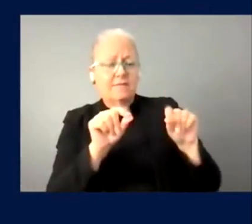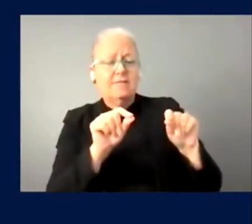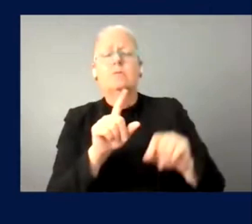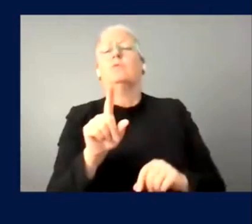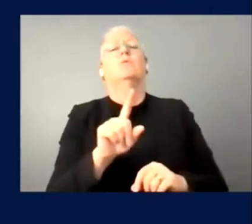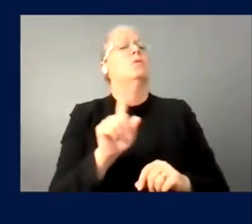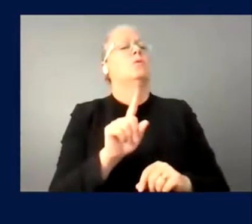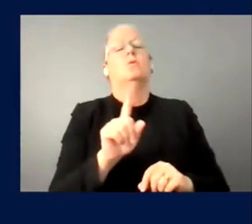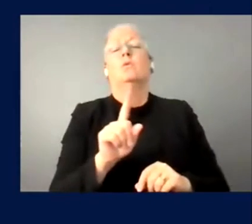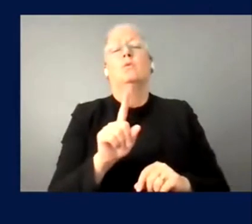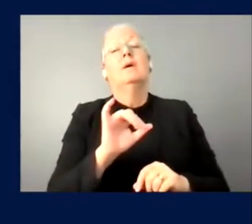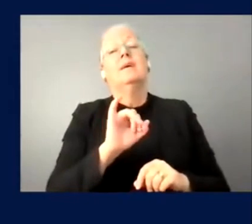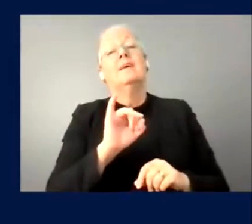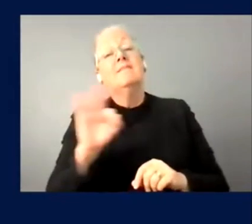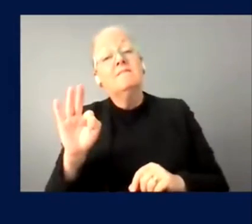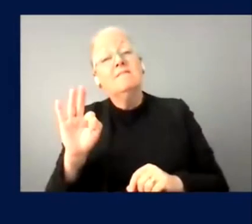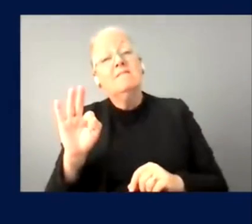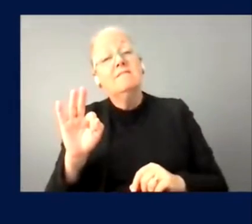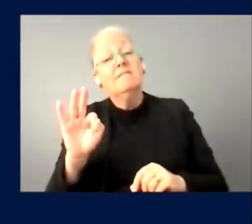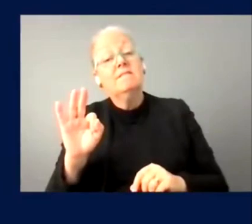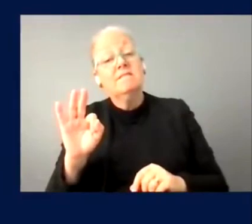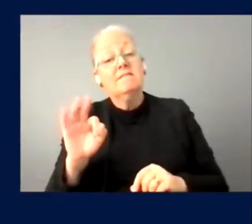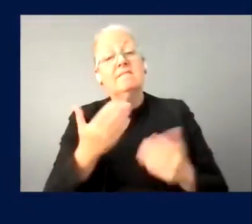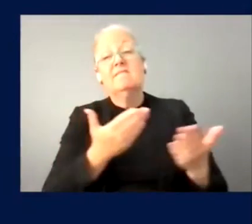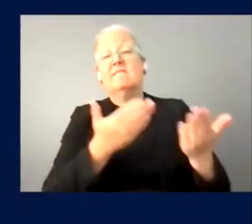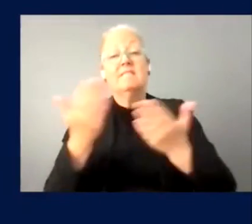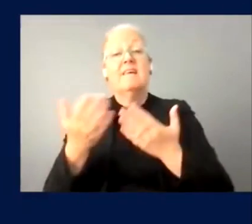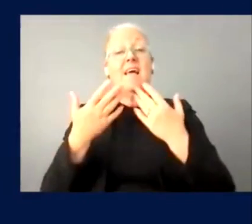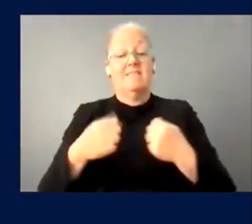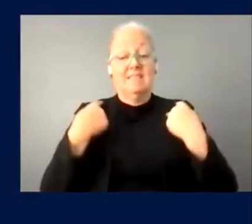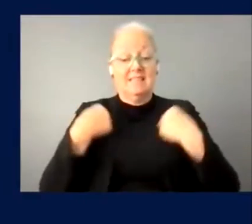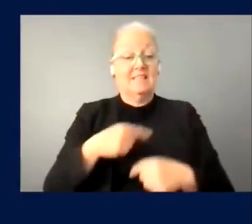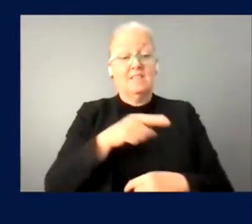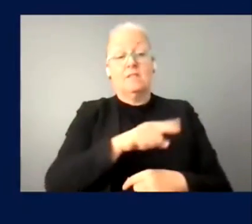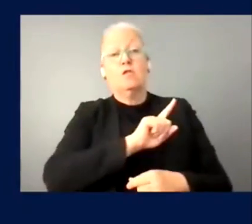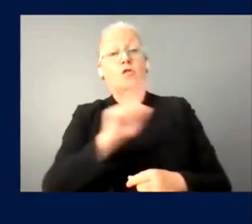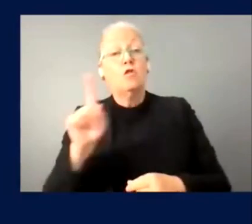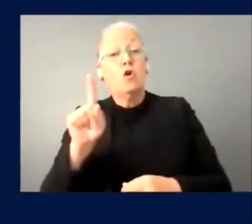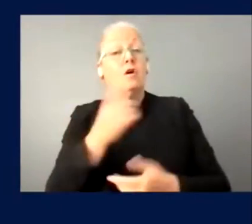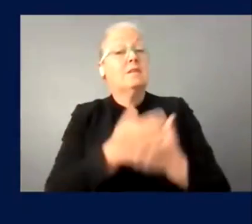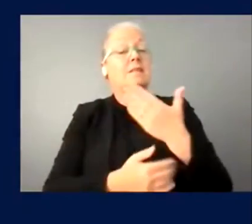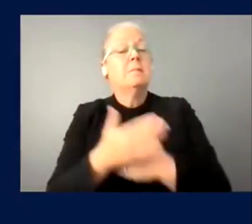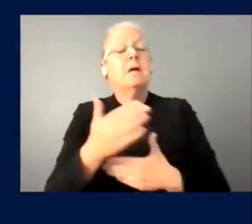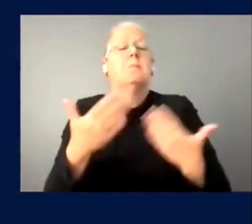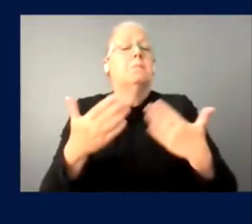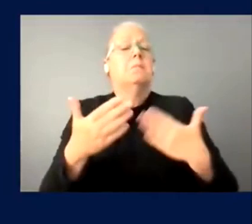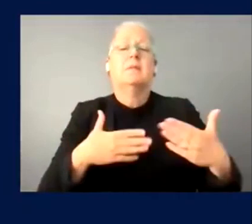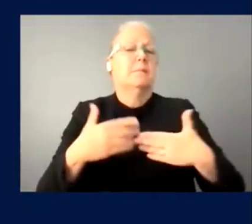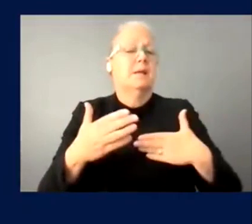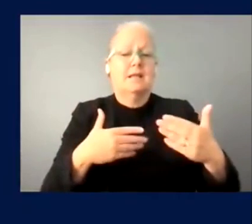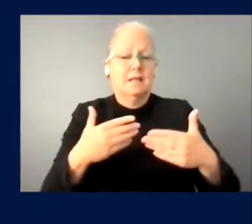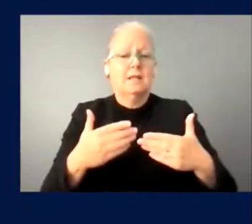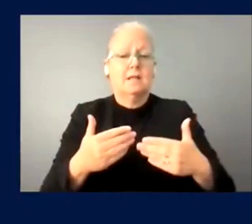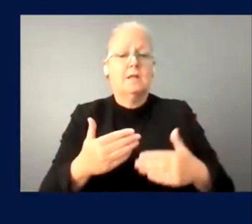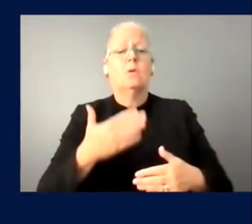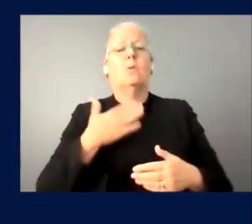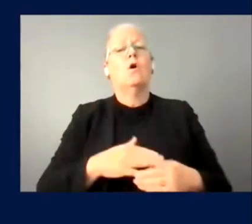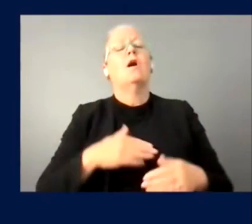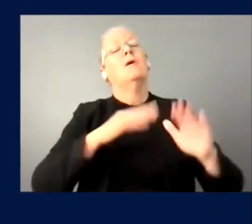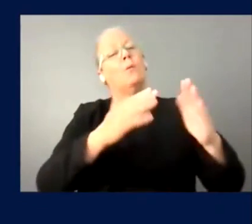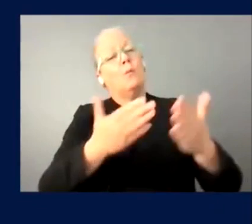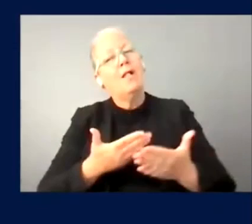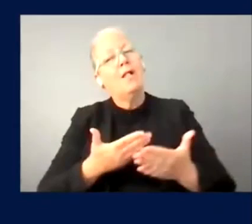people that are wearing it aren't disabled, because all it is just kind of making it a more welcoming environment and